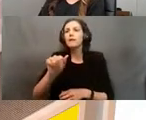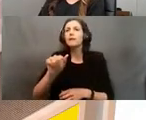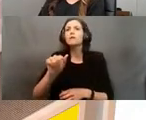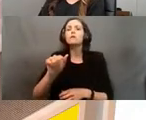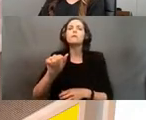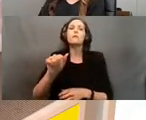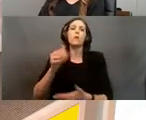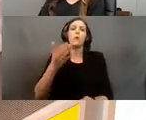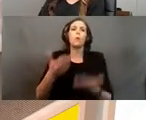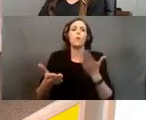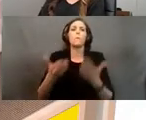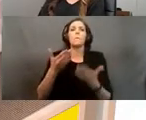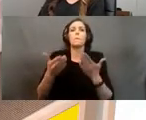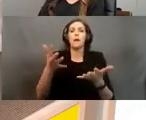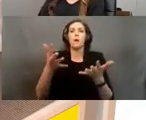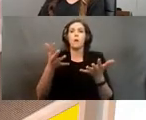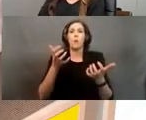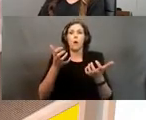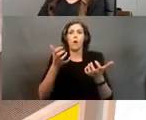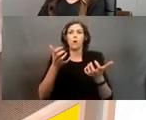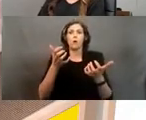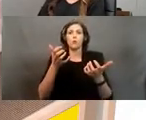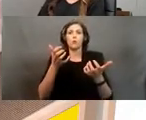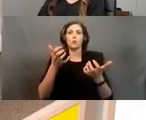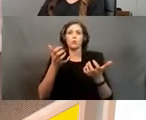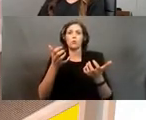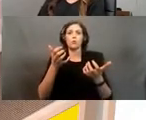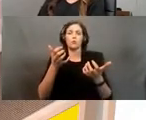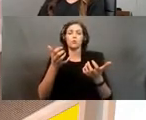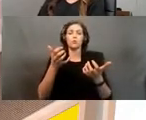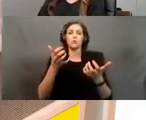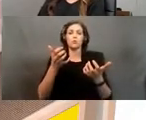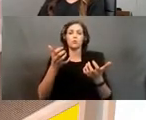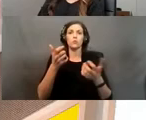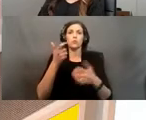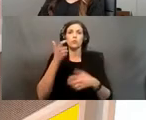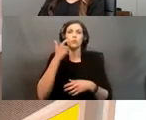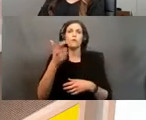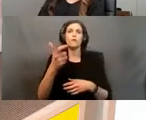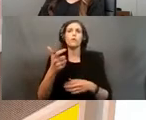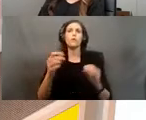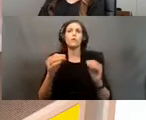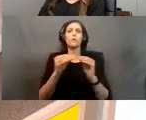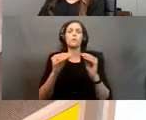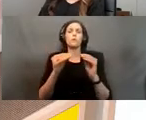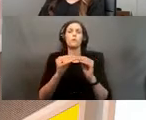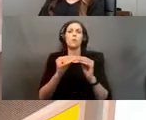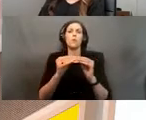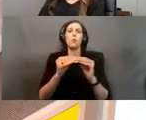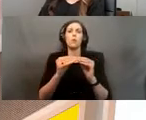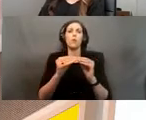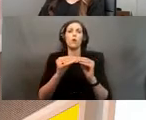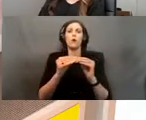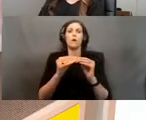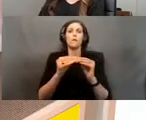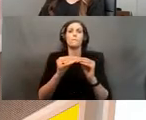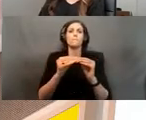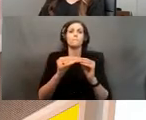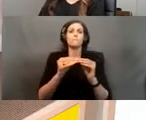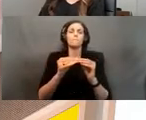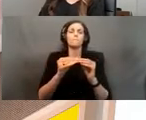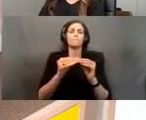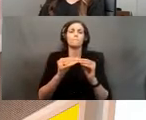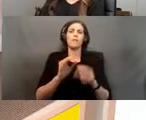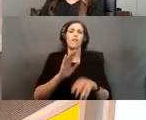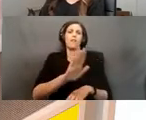want to view more at their or hear with a reader more at